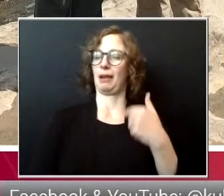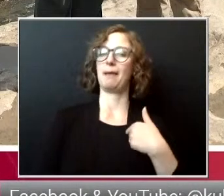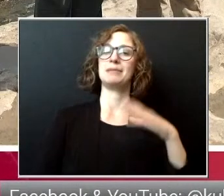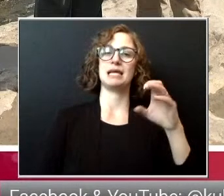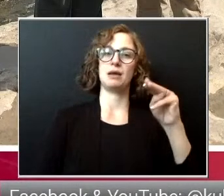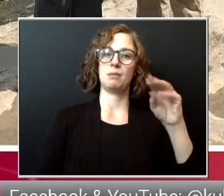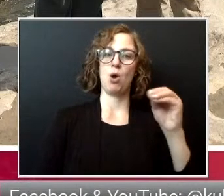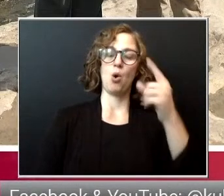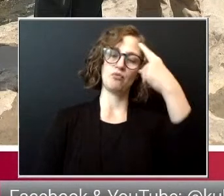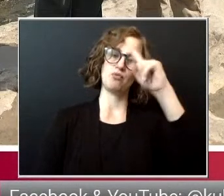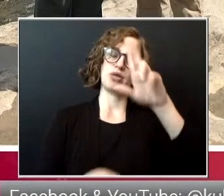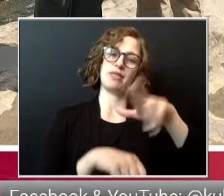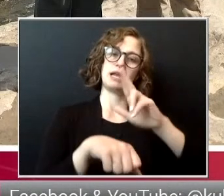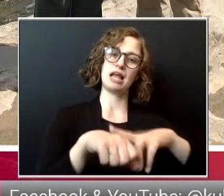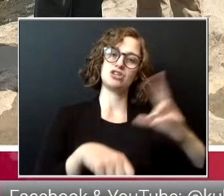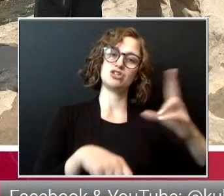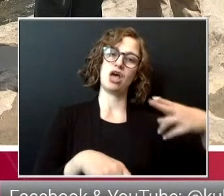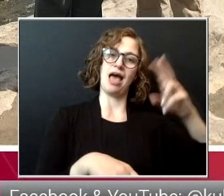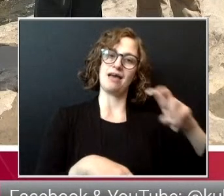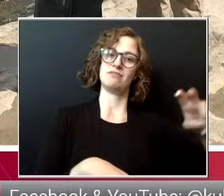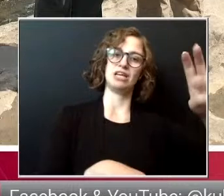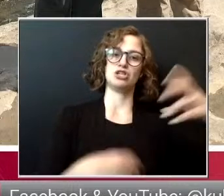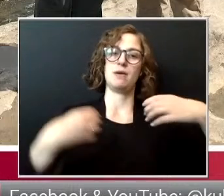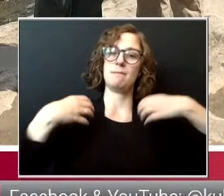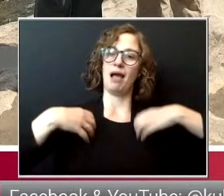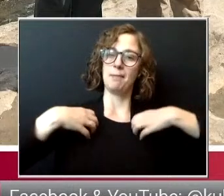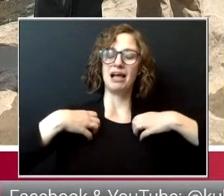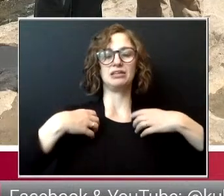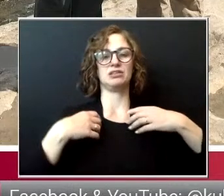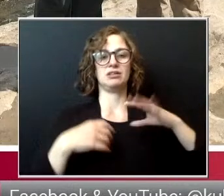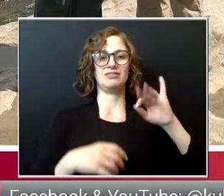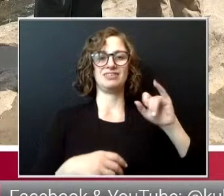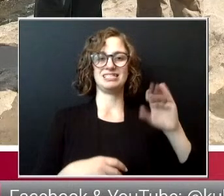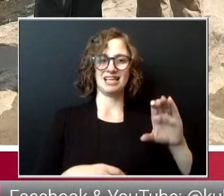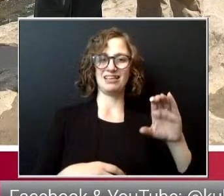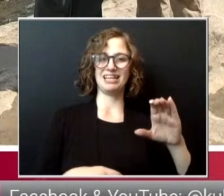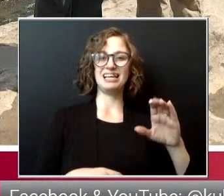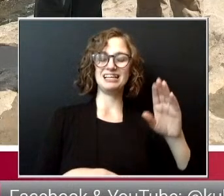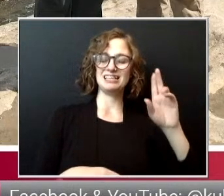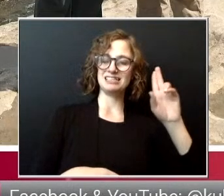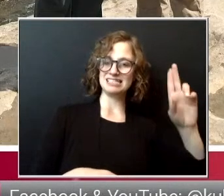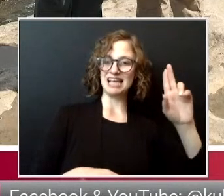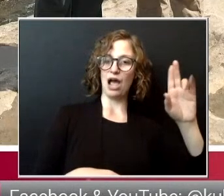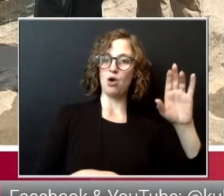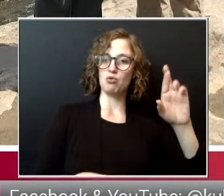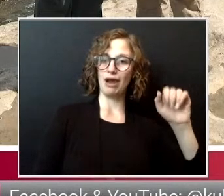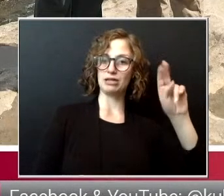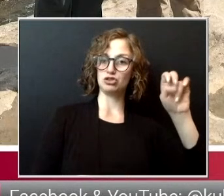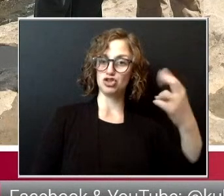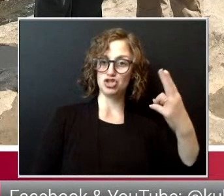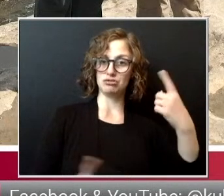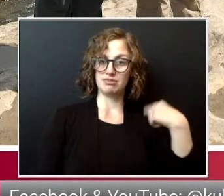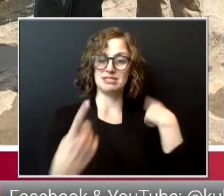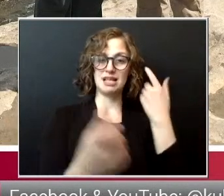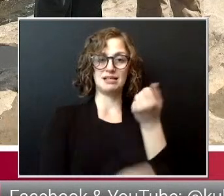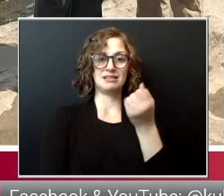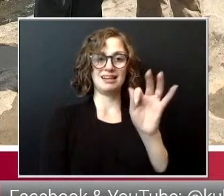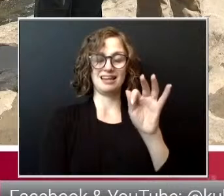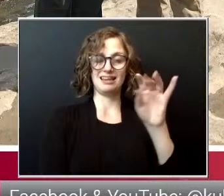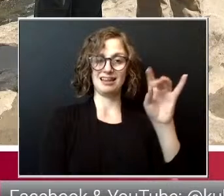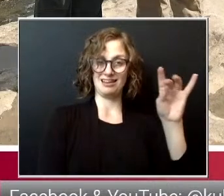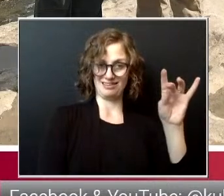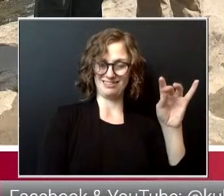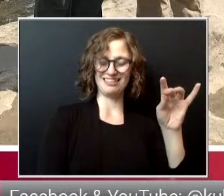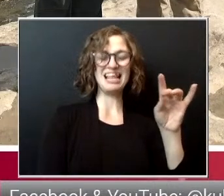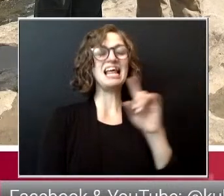Adventure Backpacking Facility, Philmont Scout Ranch. So I've been that since 1988. Wow. And then the last picture,